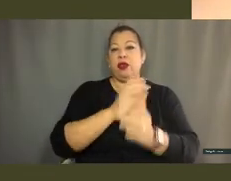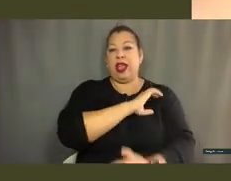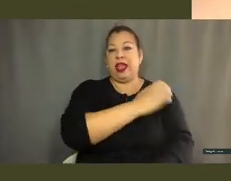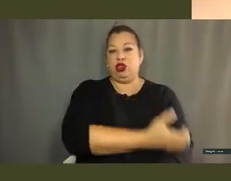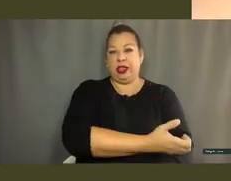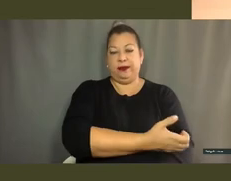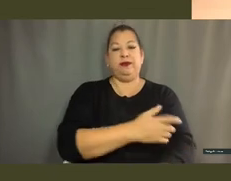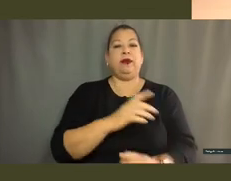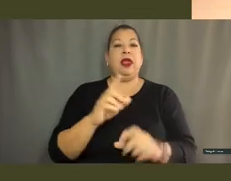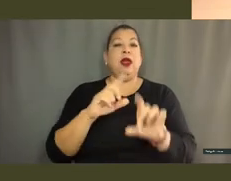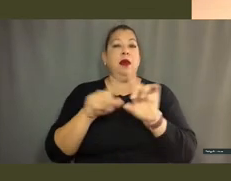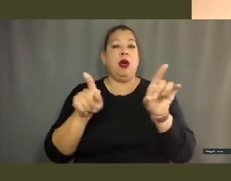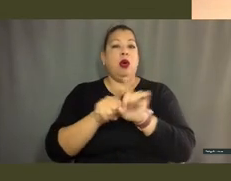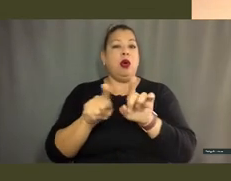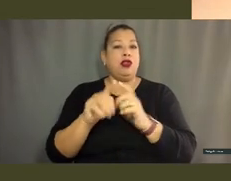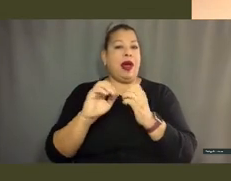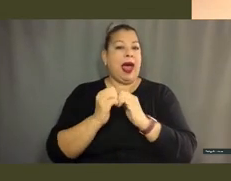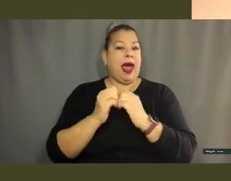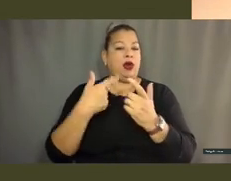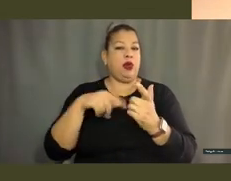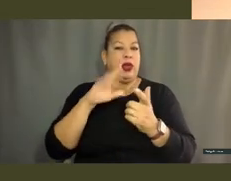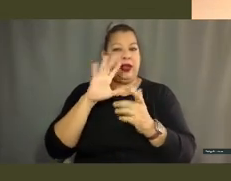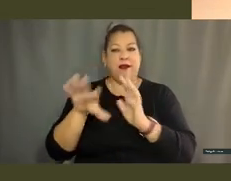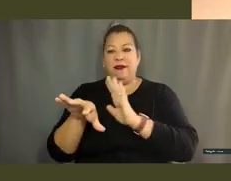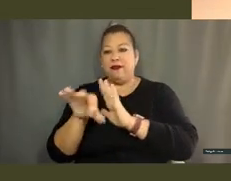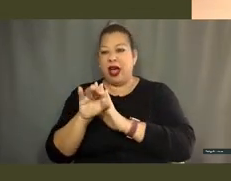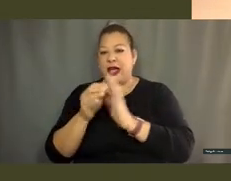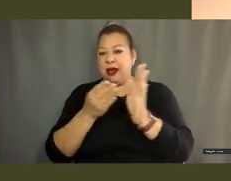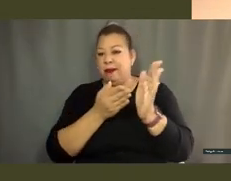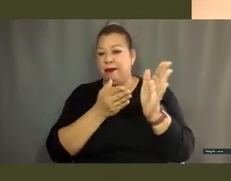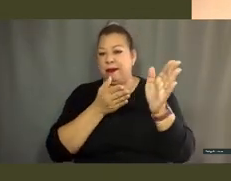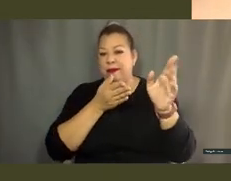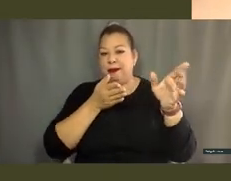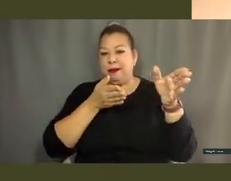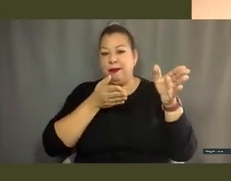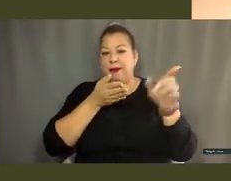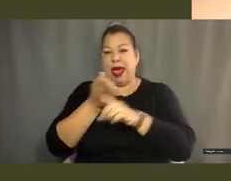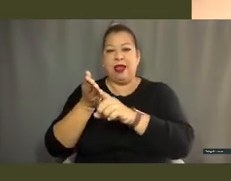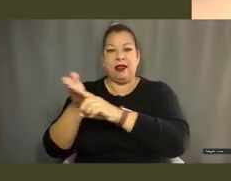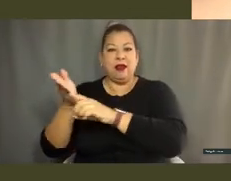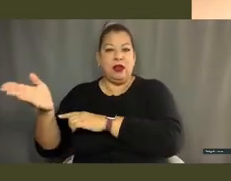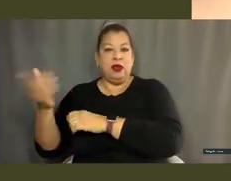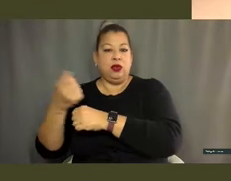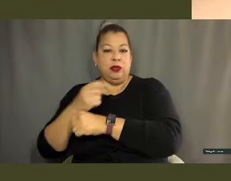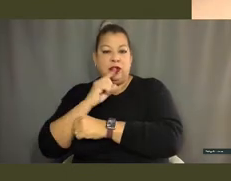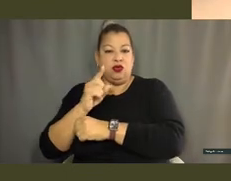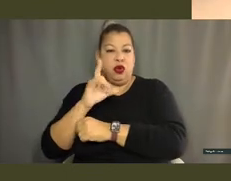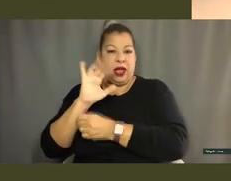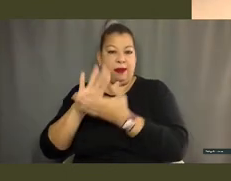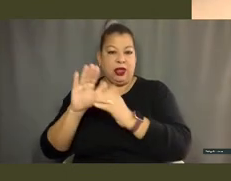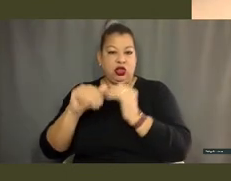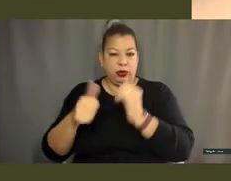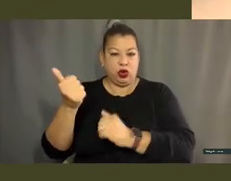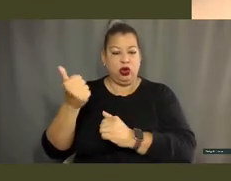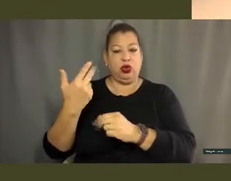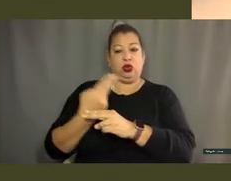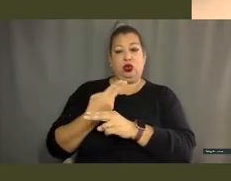But also, how do we find pathways to make sure that it can be cheaper, using